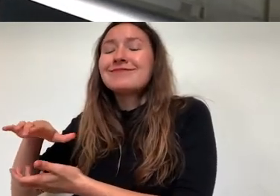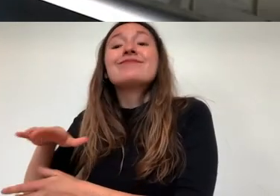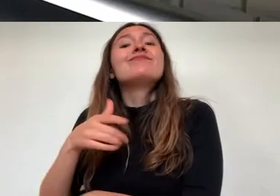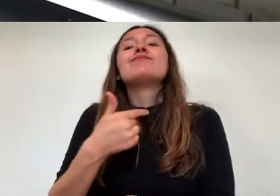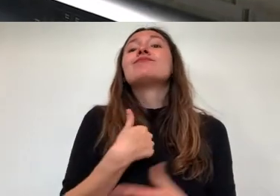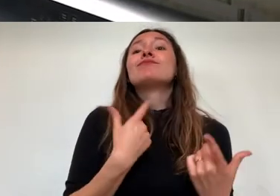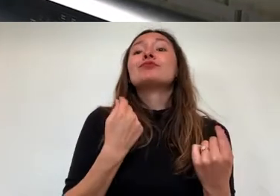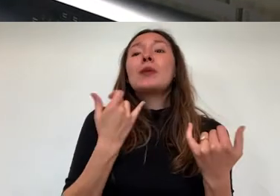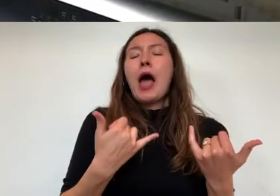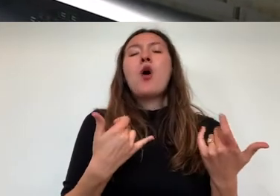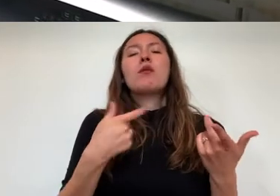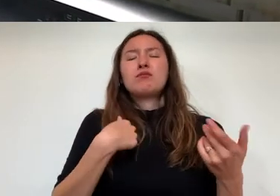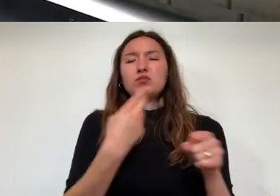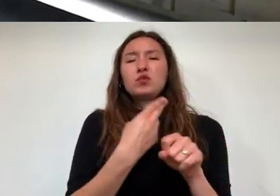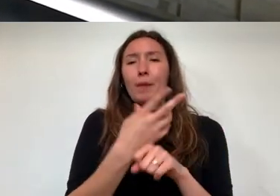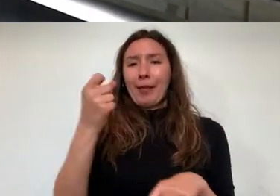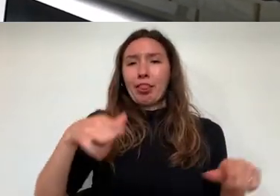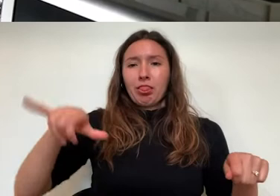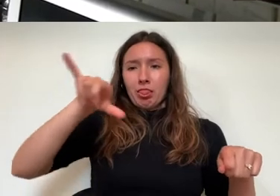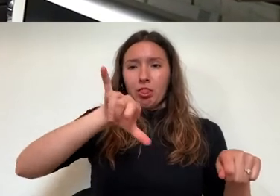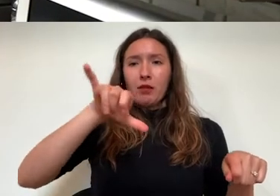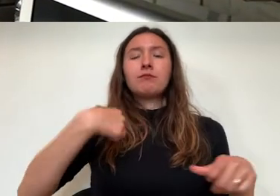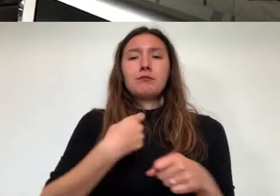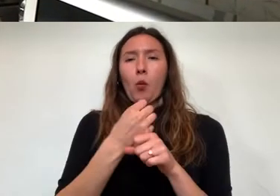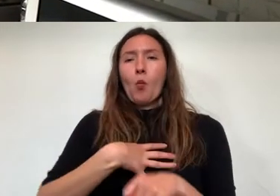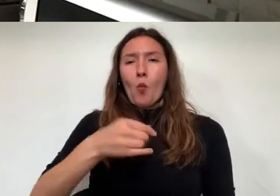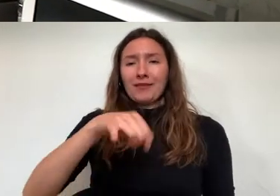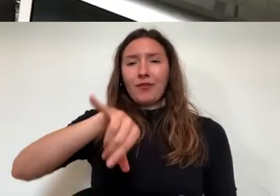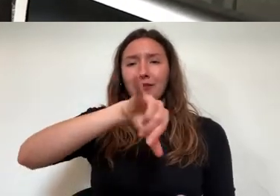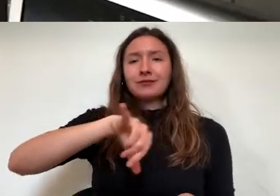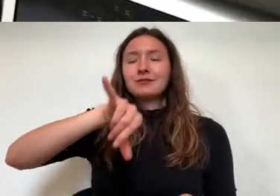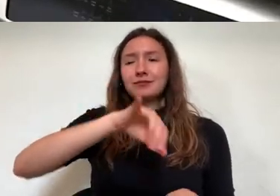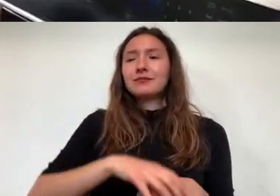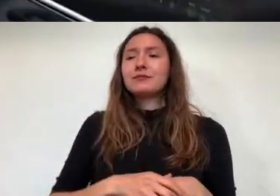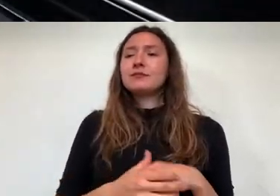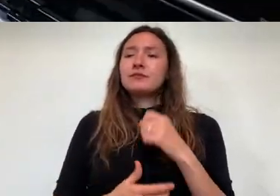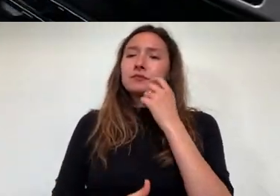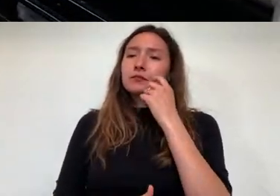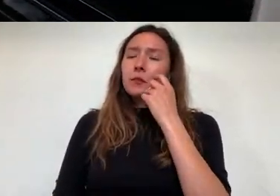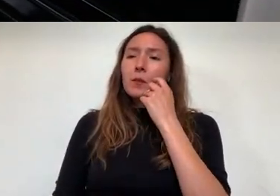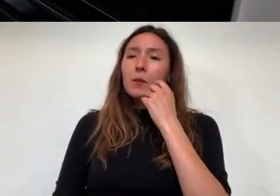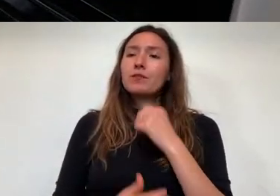But I'm just gonna take, instead of the hot stock today, I'm taking milk, okay? Because I'm making a different sauce.